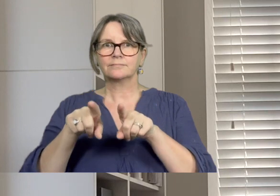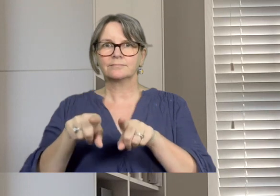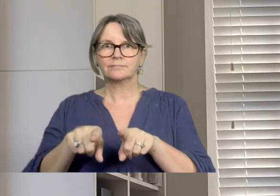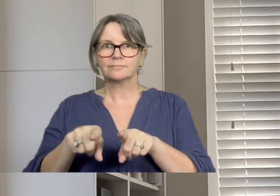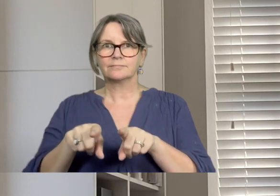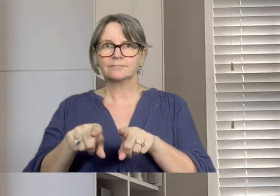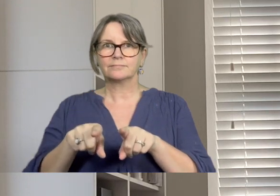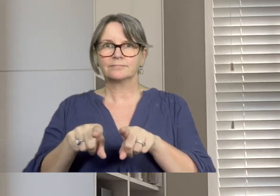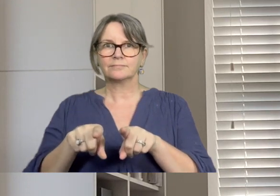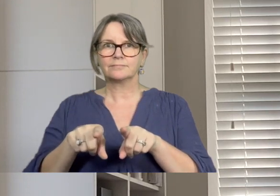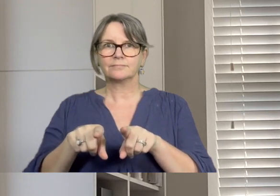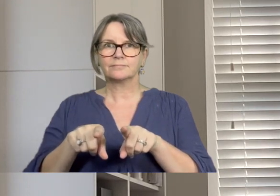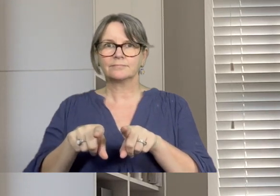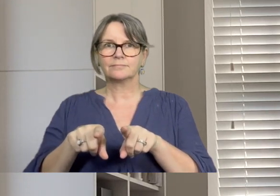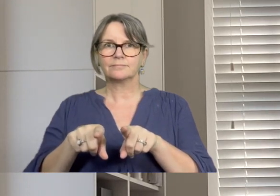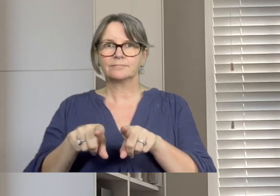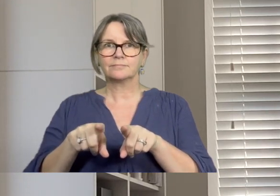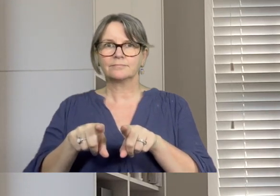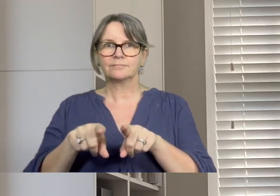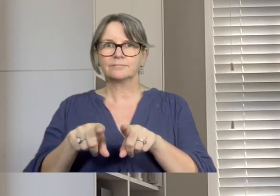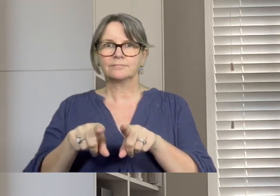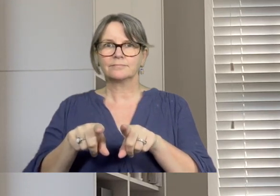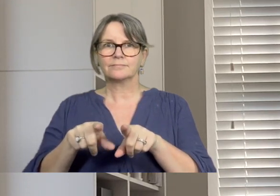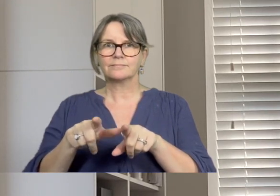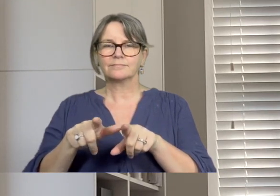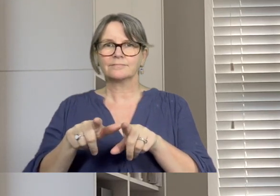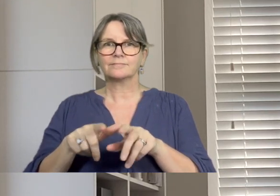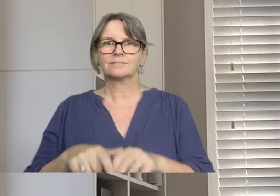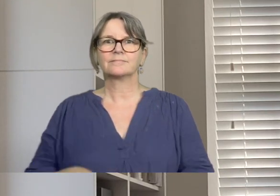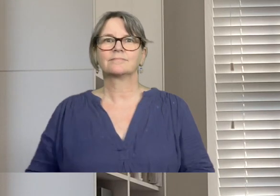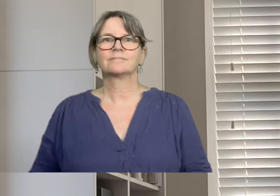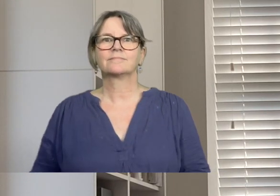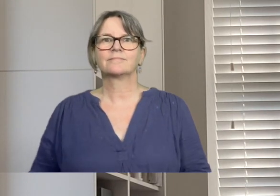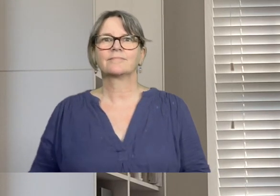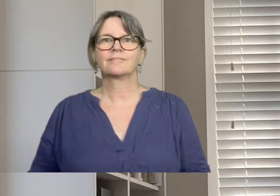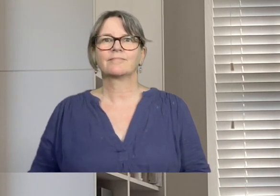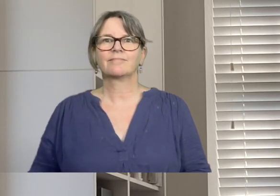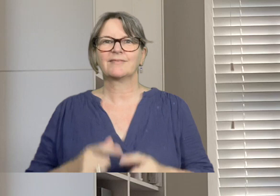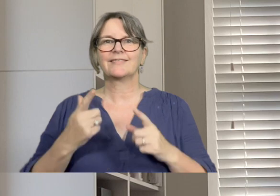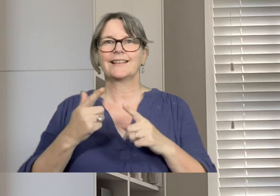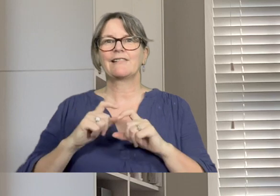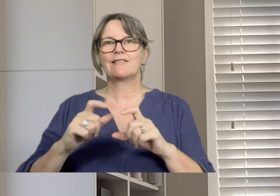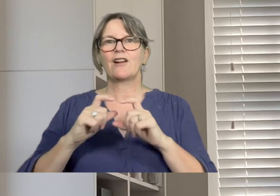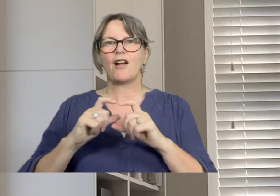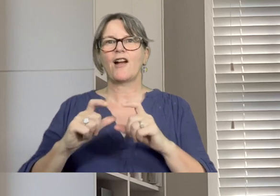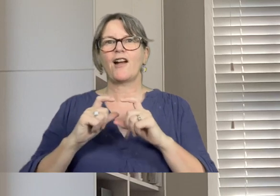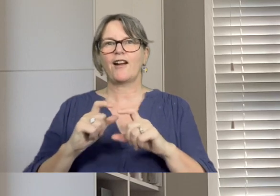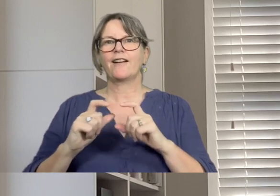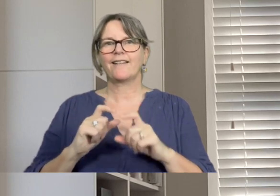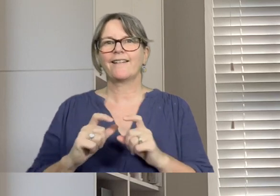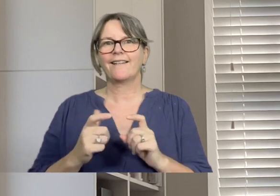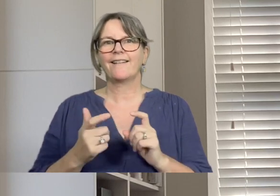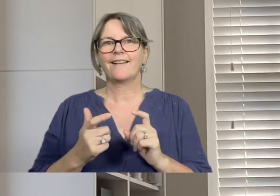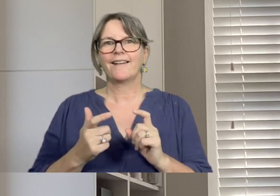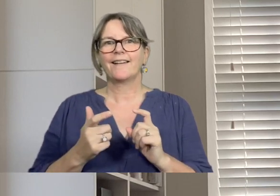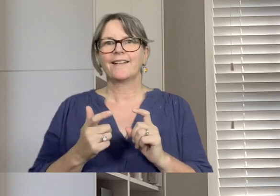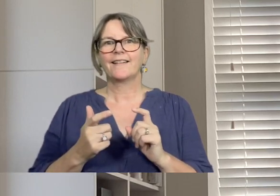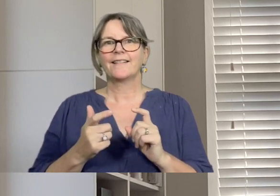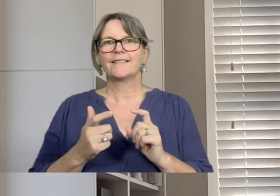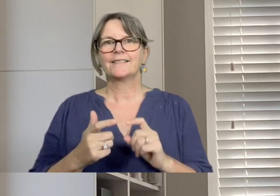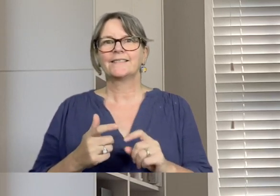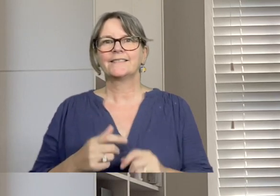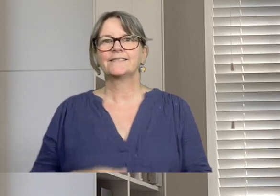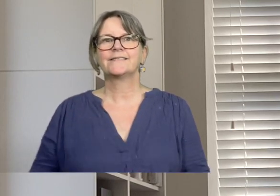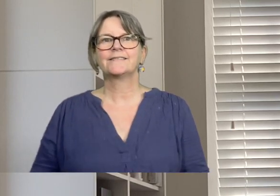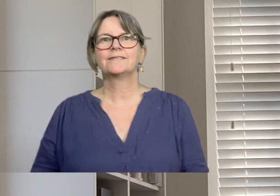position. And then from this one, I apologise because well, it's just not such a lovely stretch, but it's good for us. So